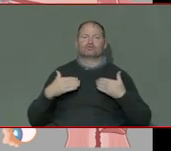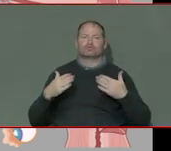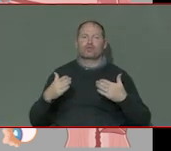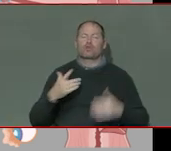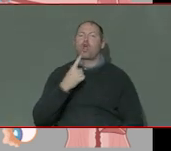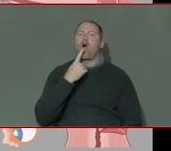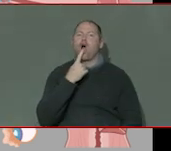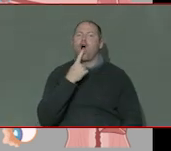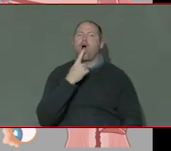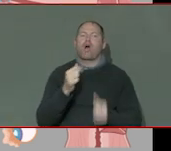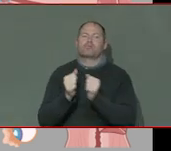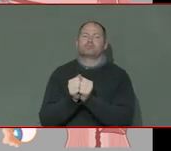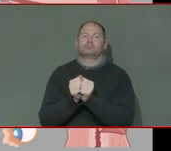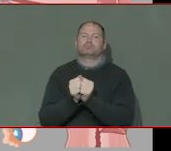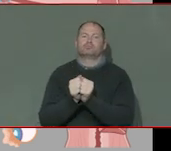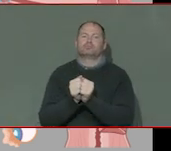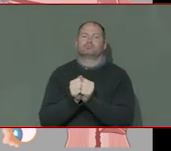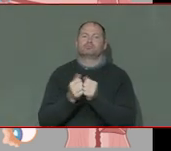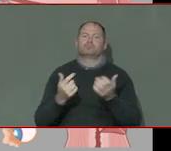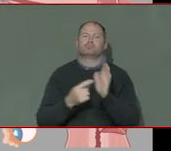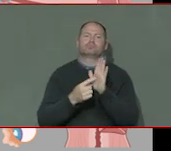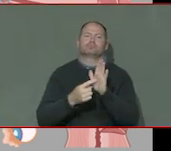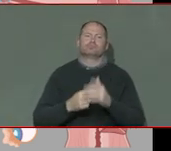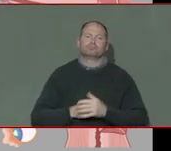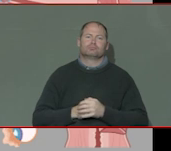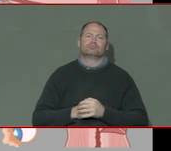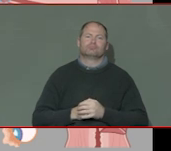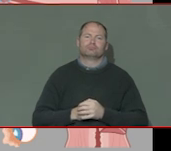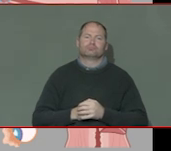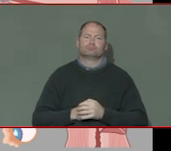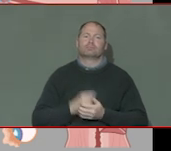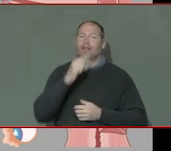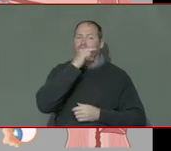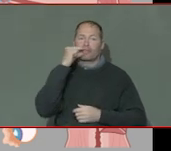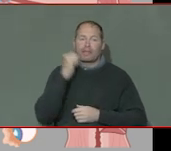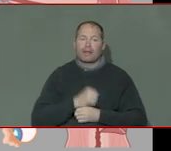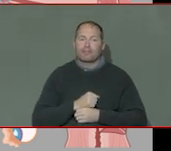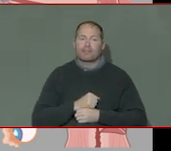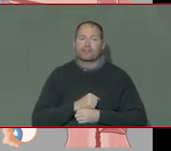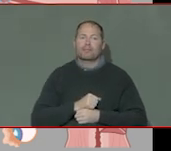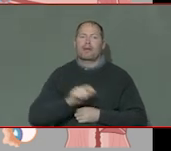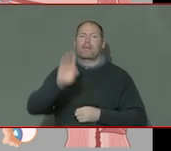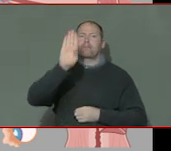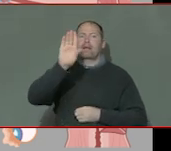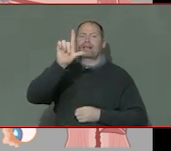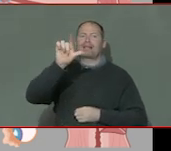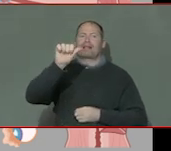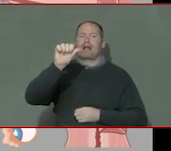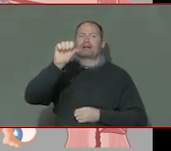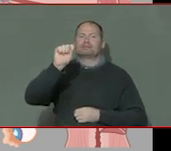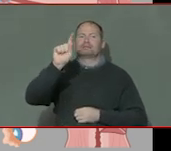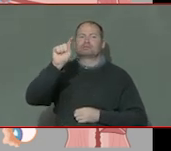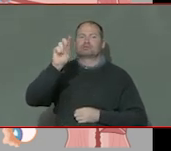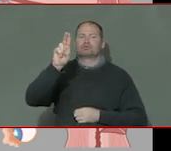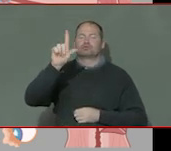it is. There's your mouth and your anus, the beginning. That is called the blastula. And then the moment they embed